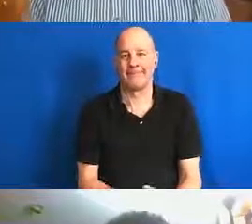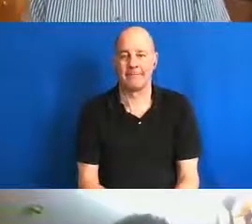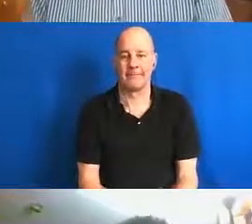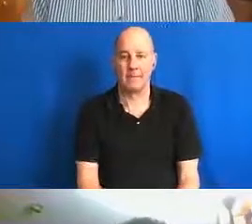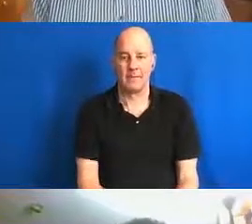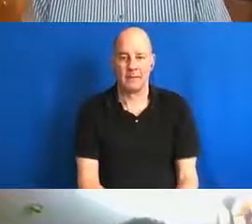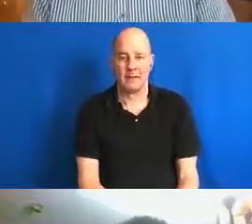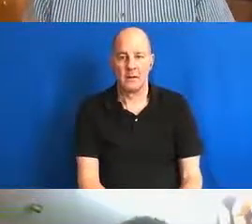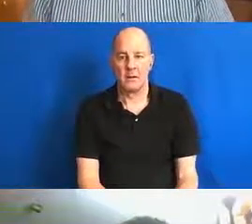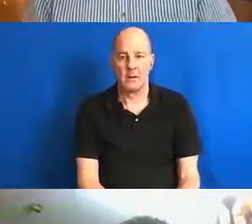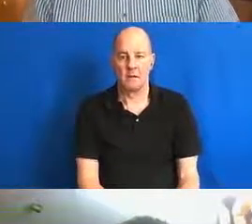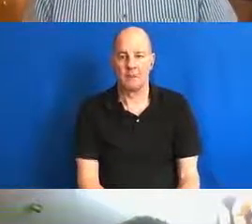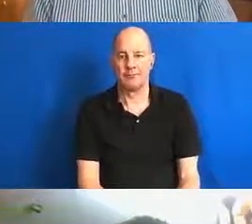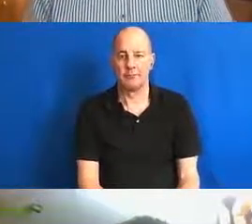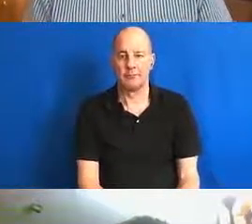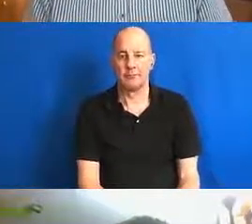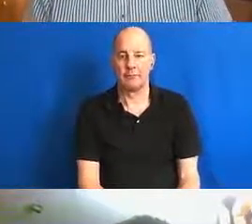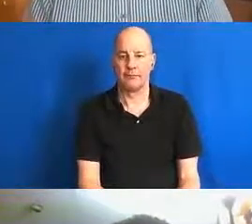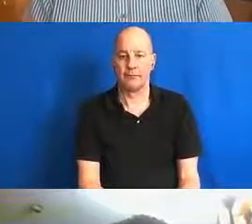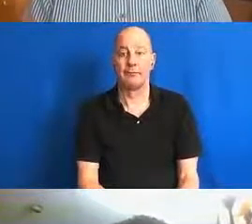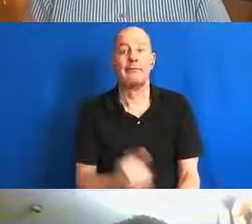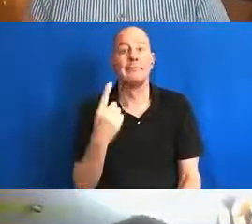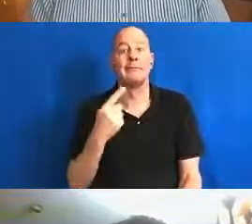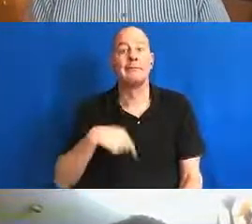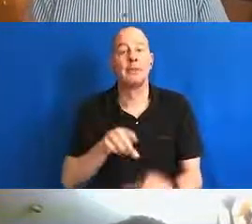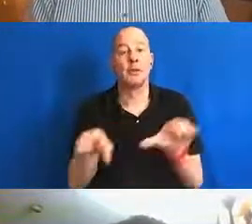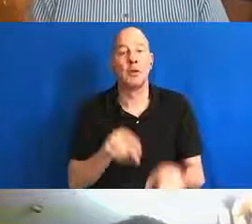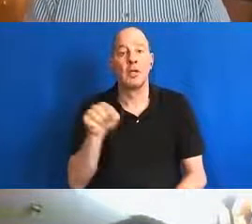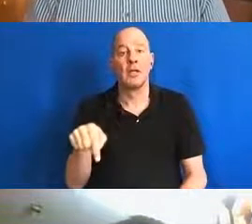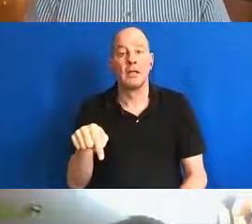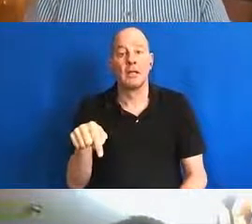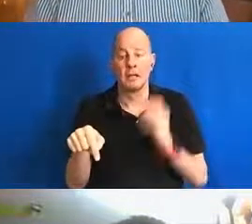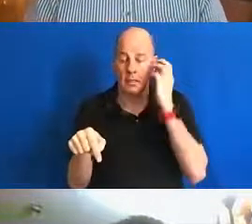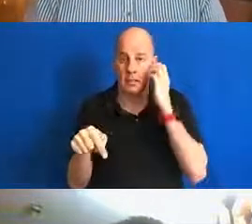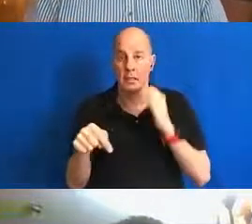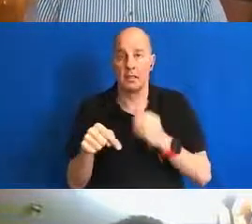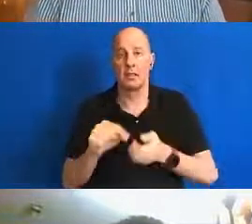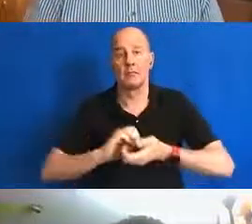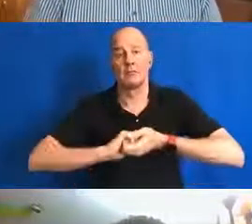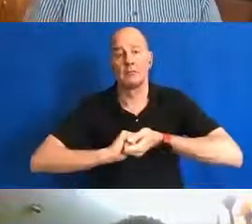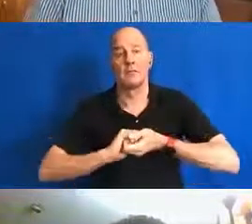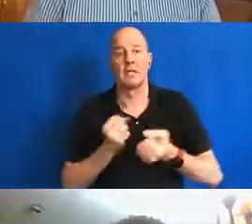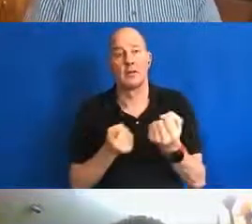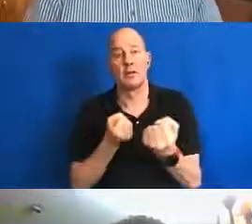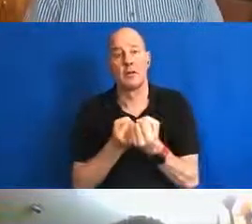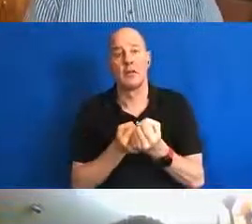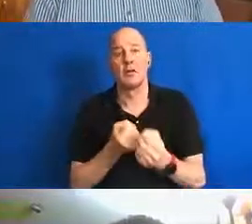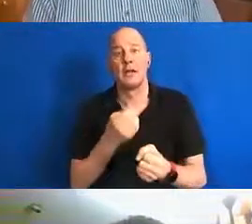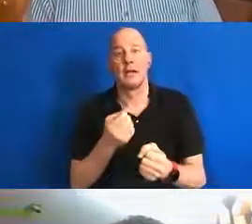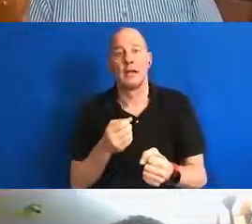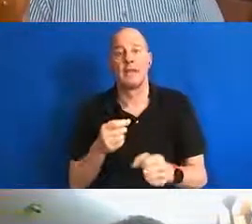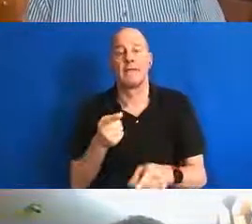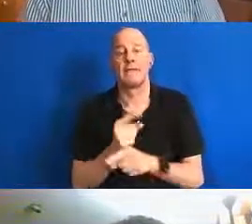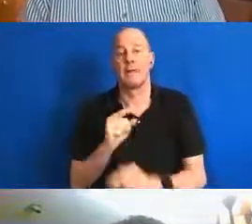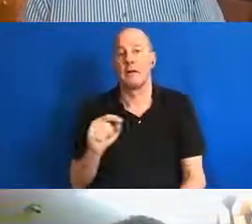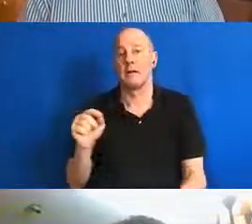Thank you, Greg. And we are doing this presentation in collaboration and actually sponsored by and supported by the city of